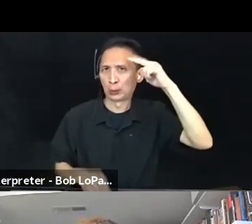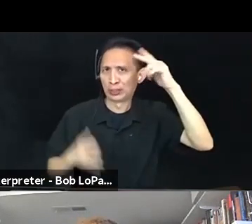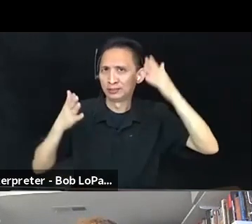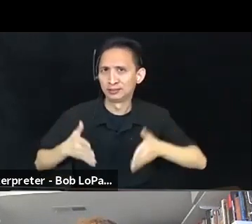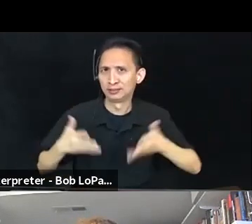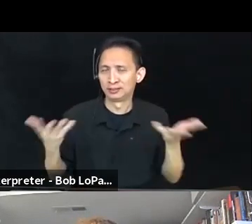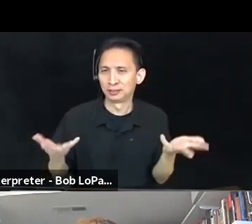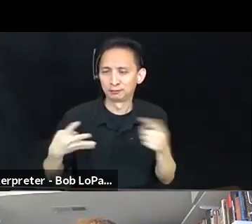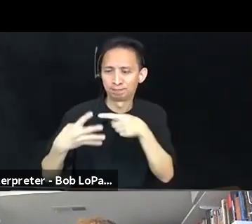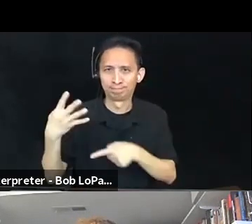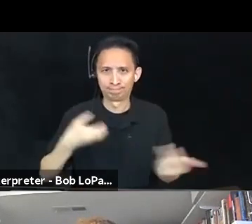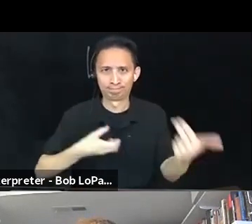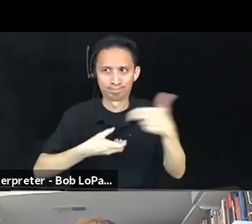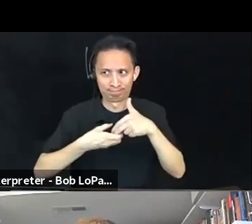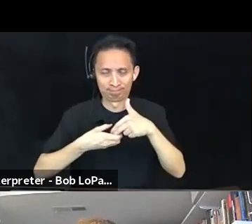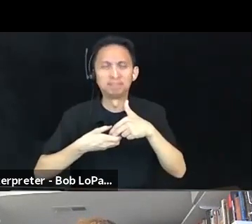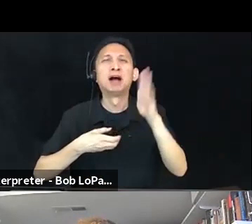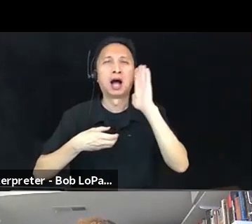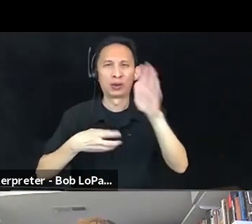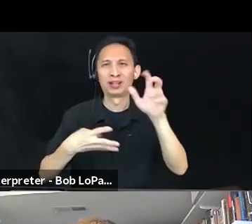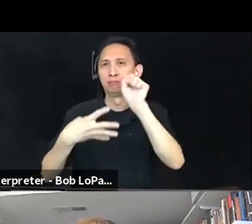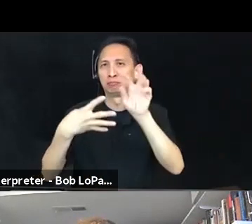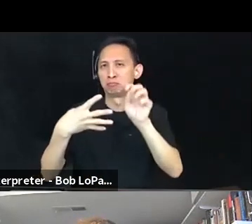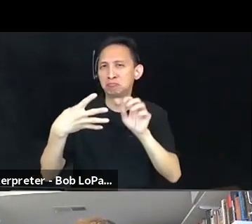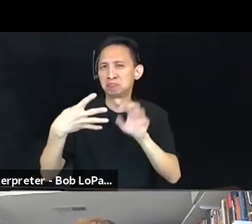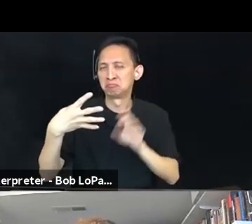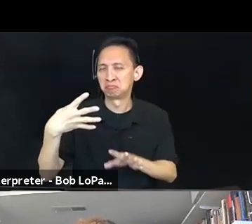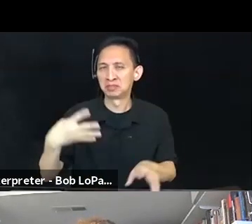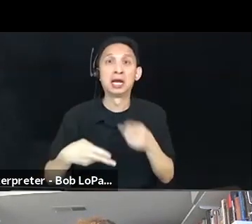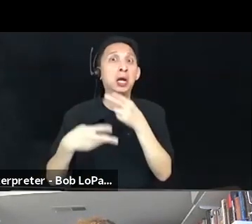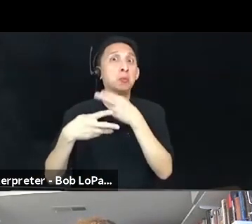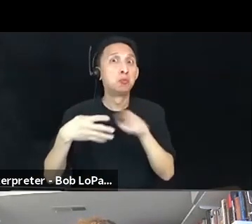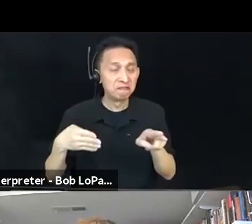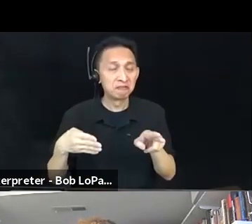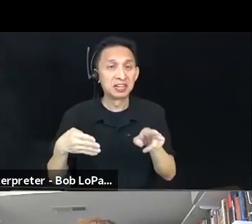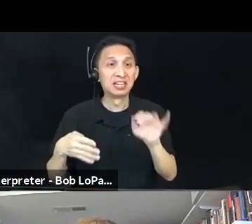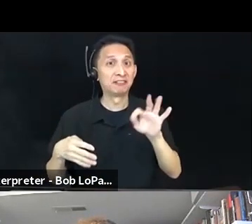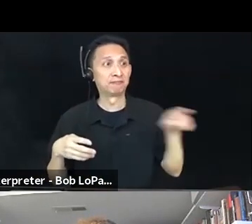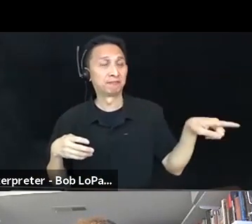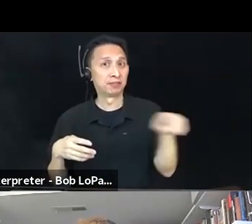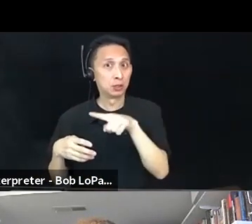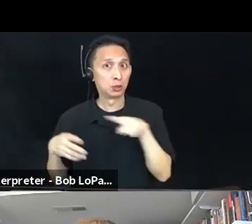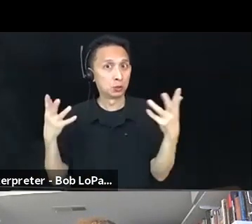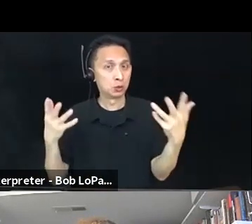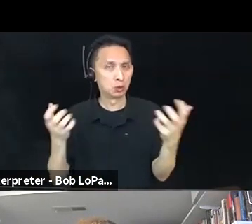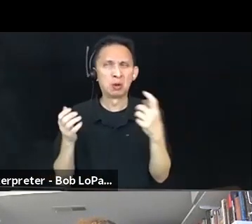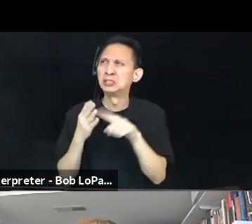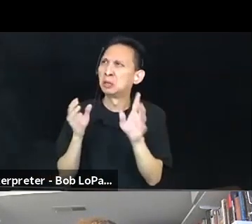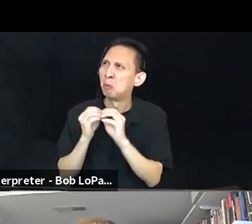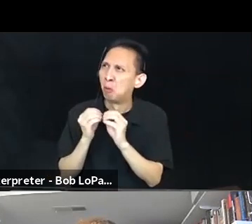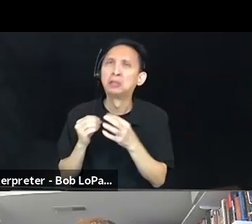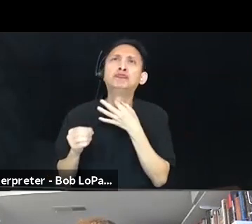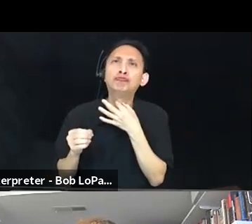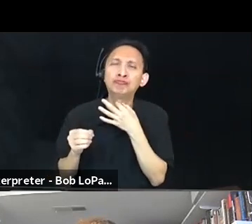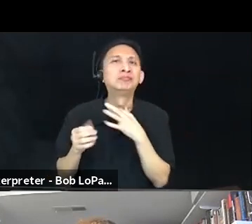in conversation today, and I'm going to introduce each much too briefly. You can go online to find out much more about